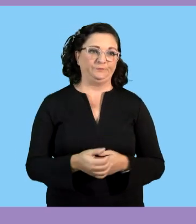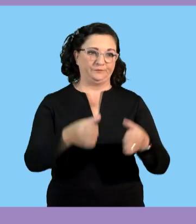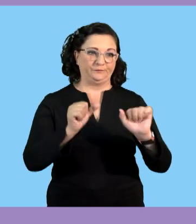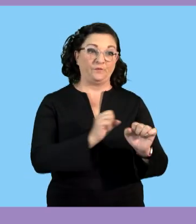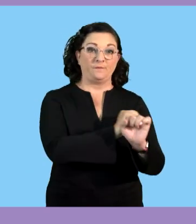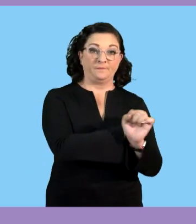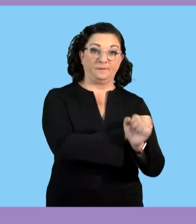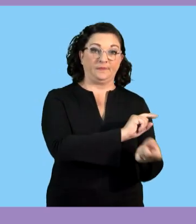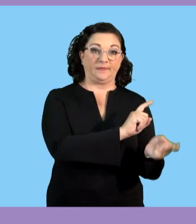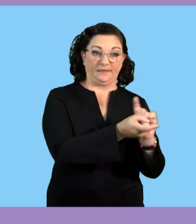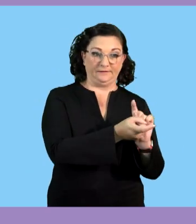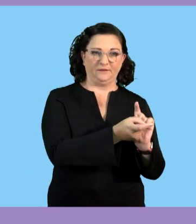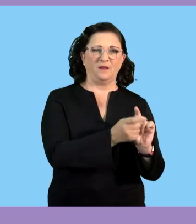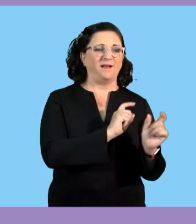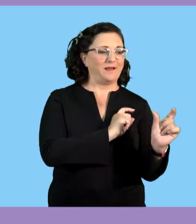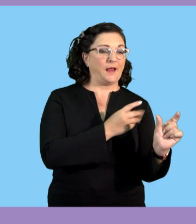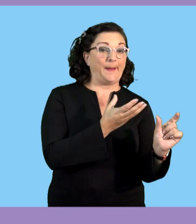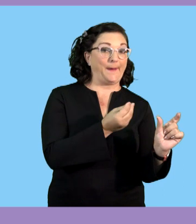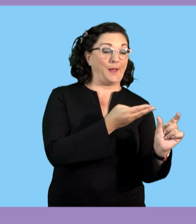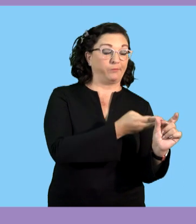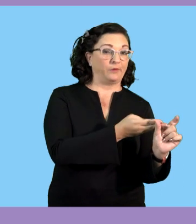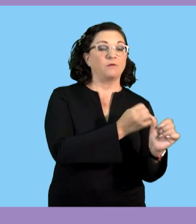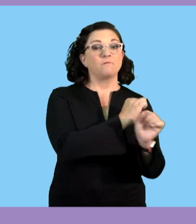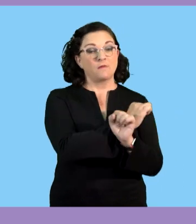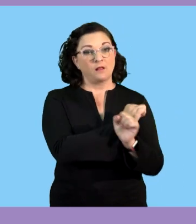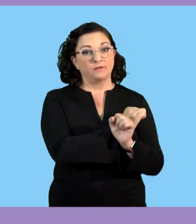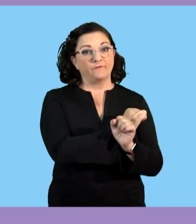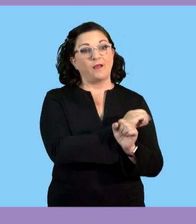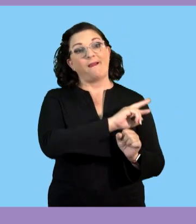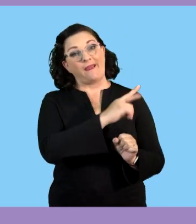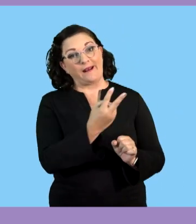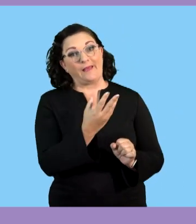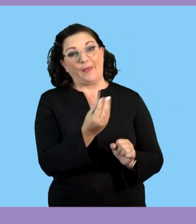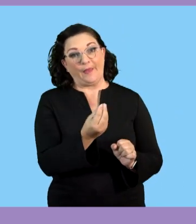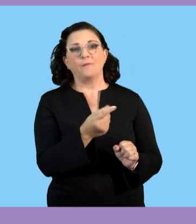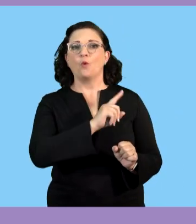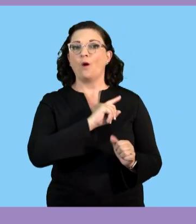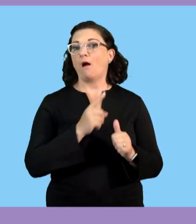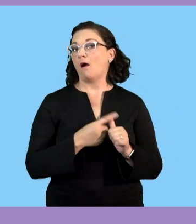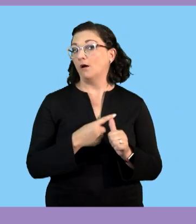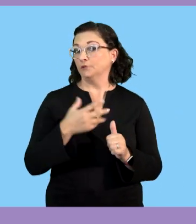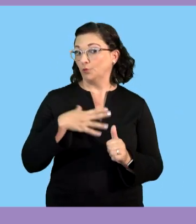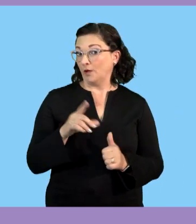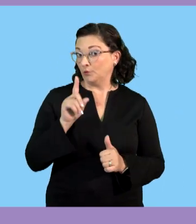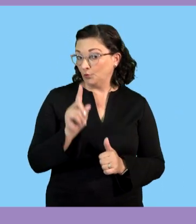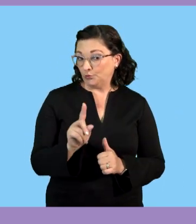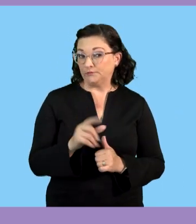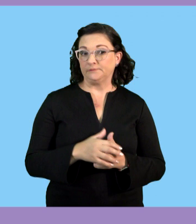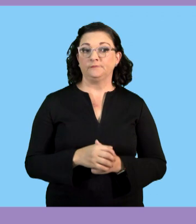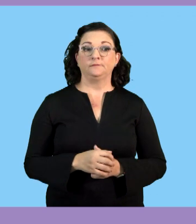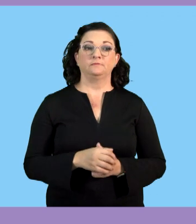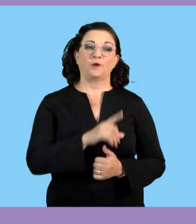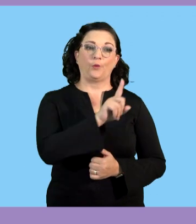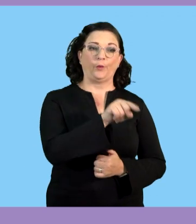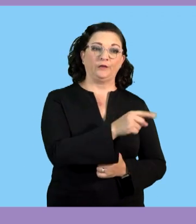inverse, which is the number that you multiply with another number to get 1. An example of this is that the multiplicative